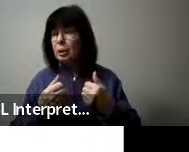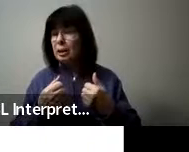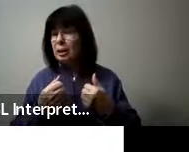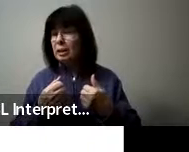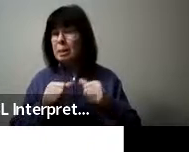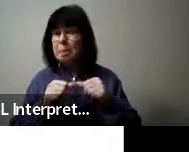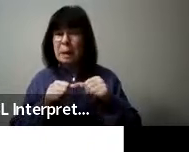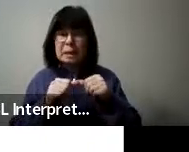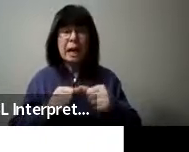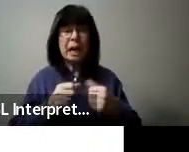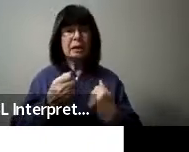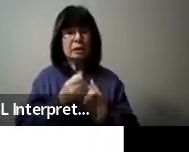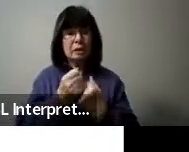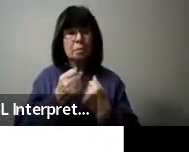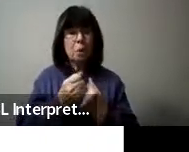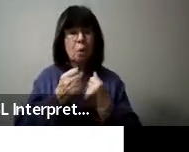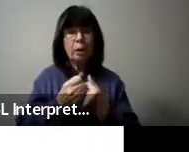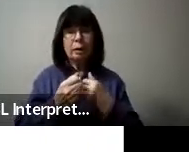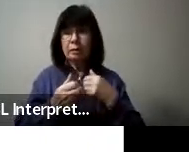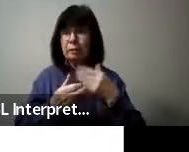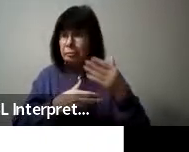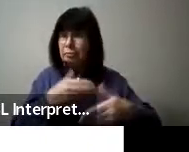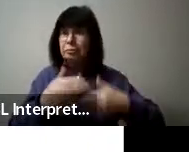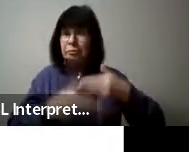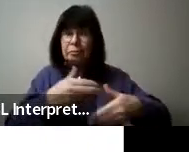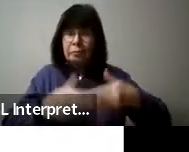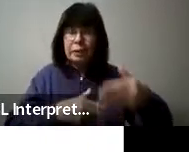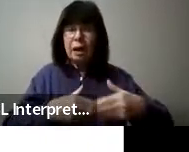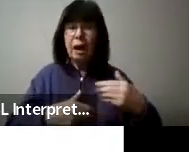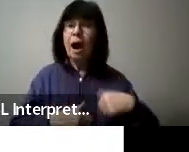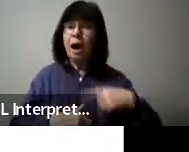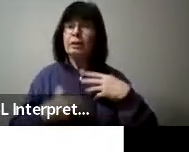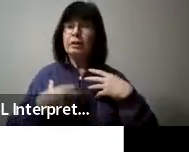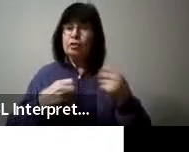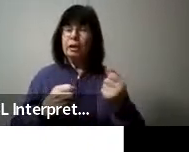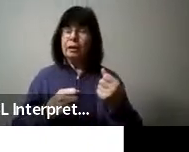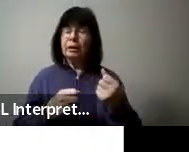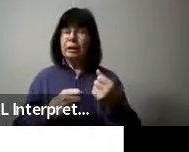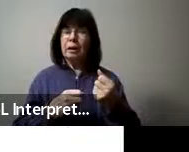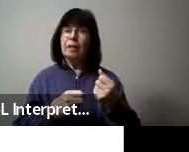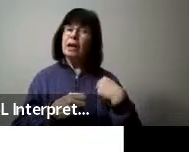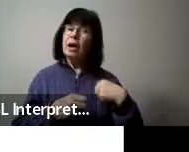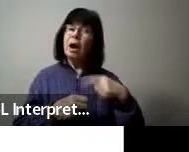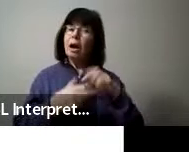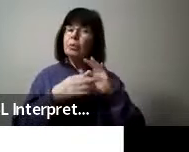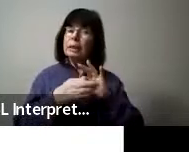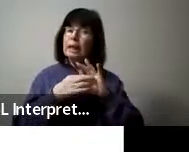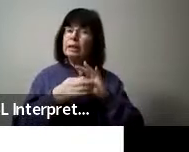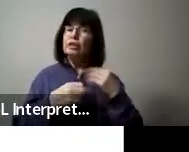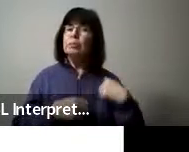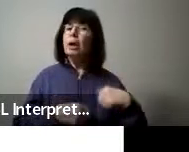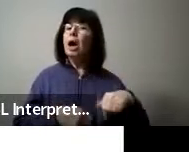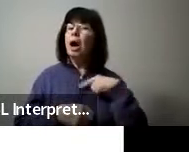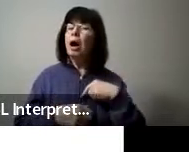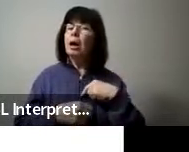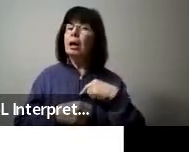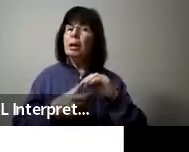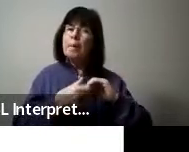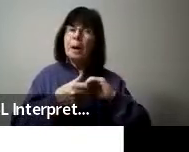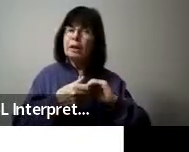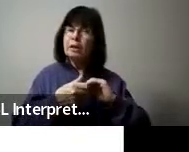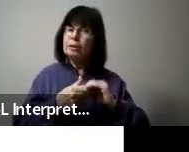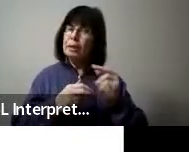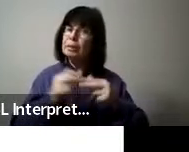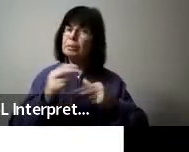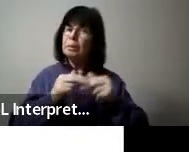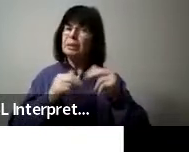the momentum that we have built and the strength of the partnership and the relationship that we have built over time,